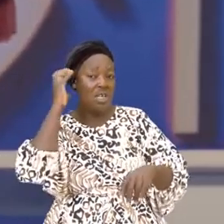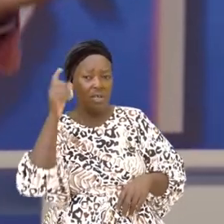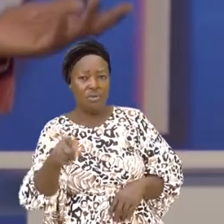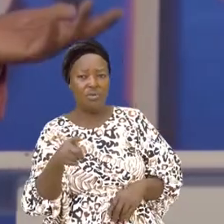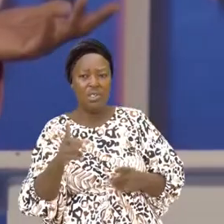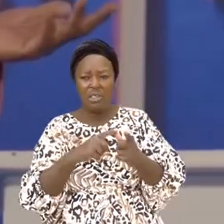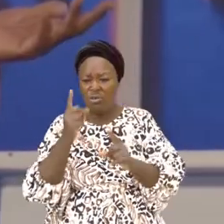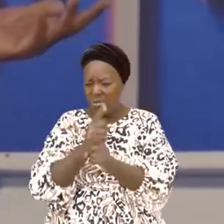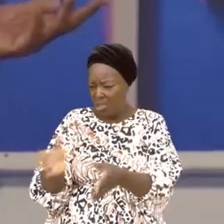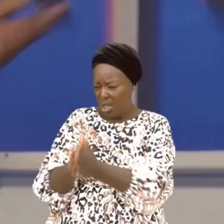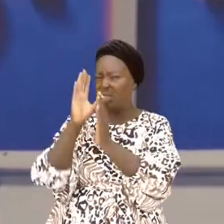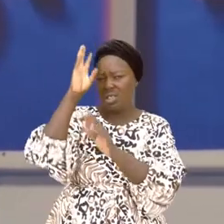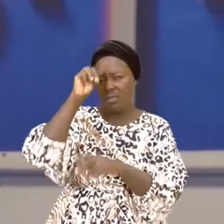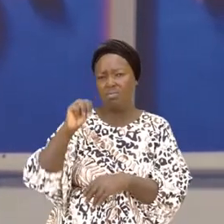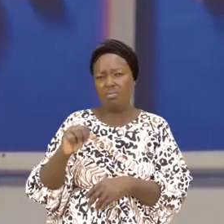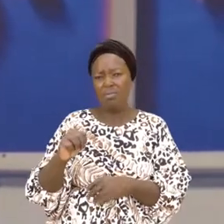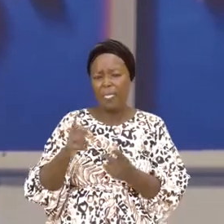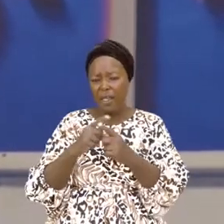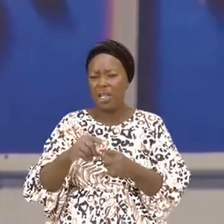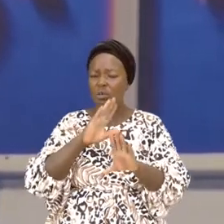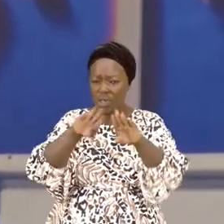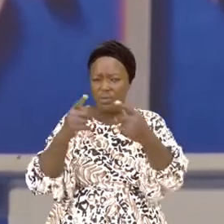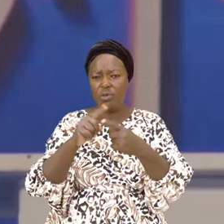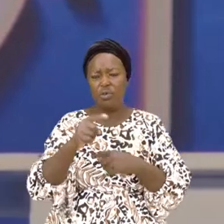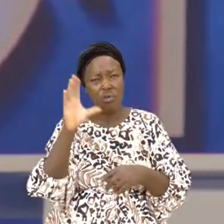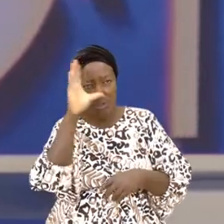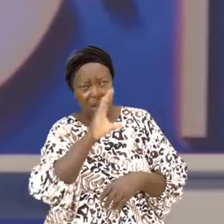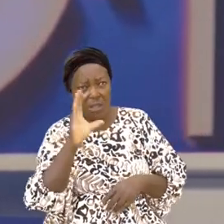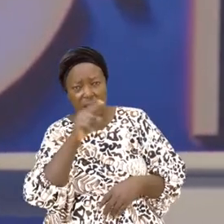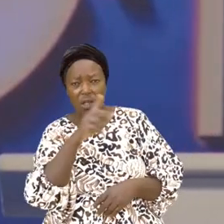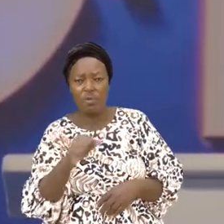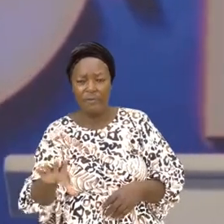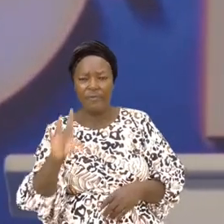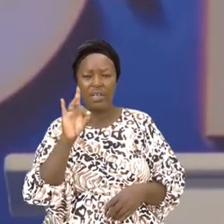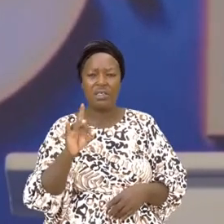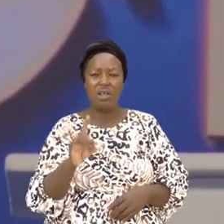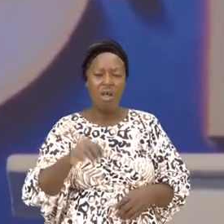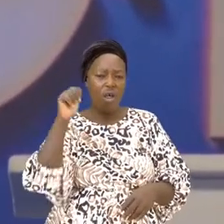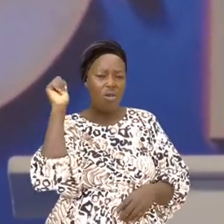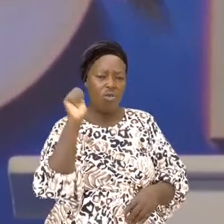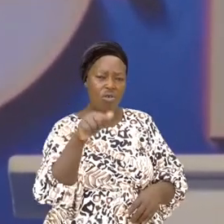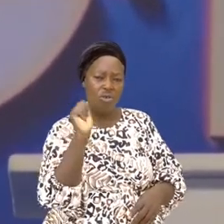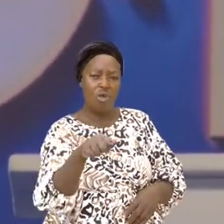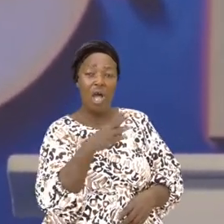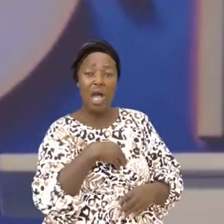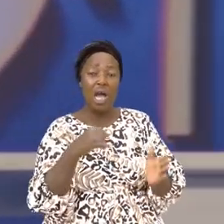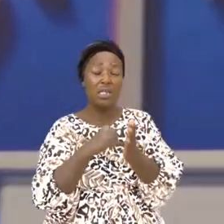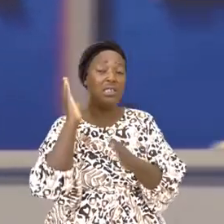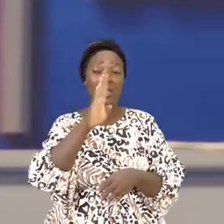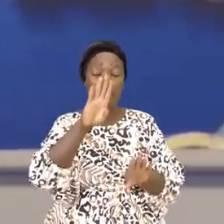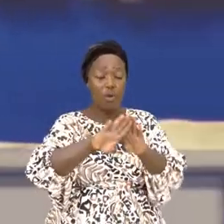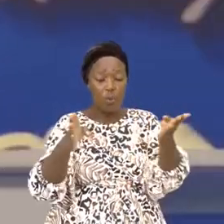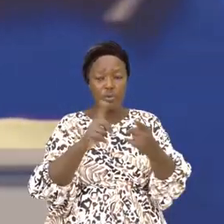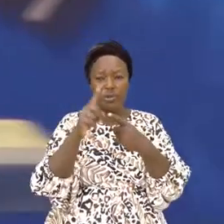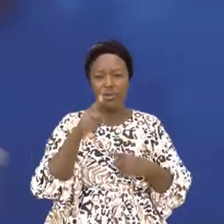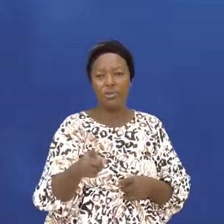just ask him, he shall be given to you. Seek and ye shall find. Knock and it shall be opened